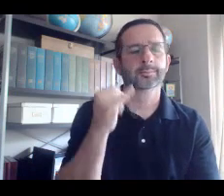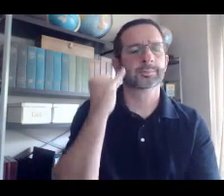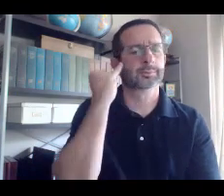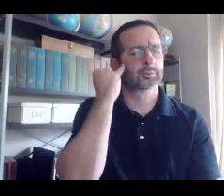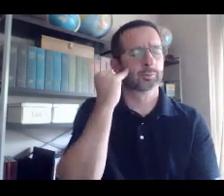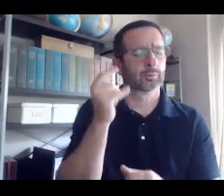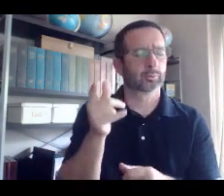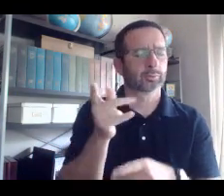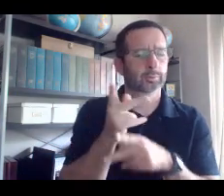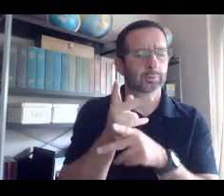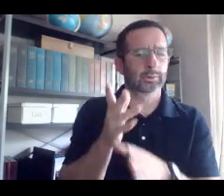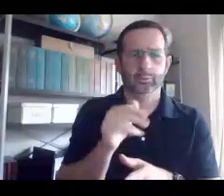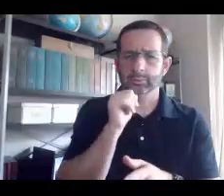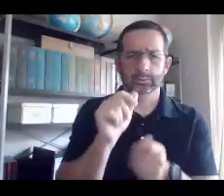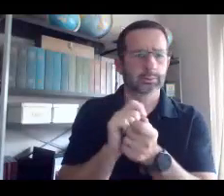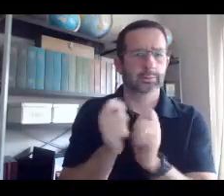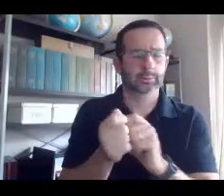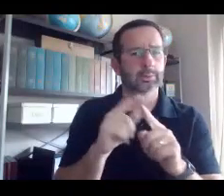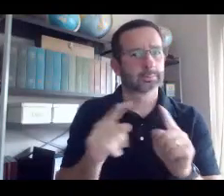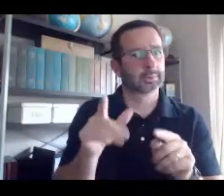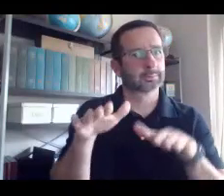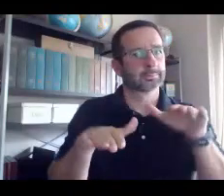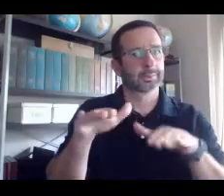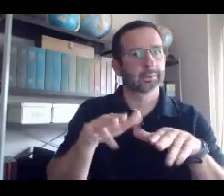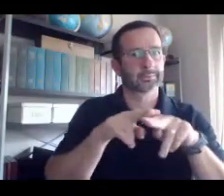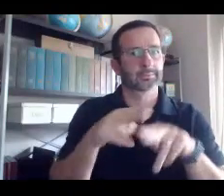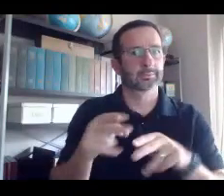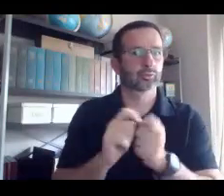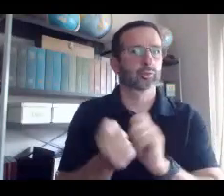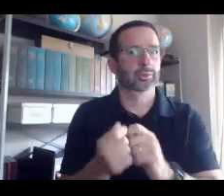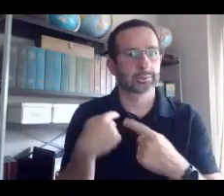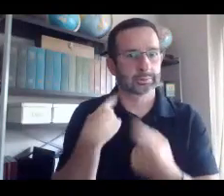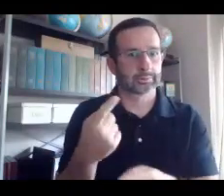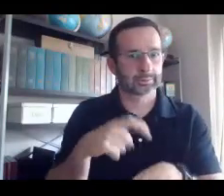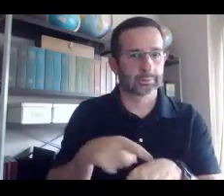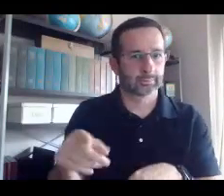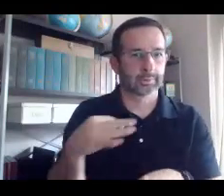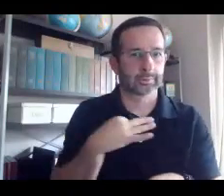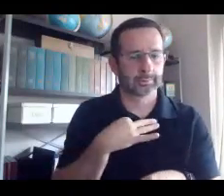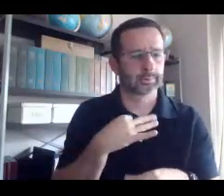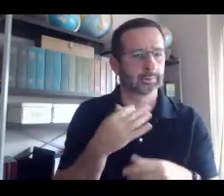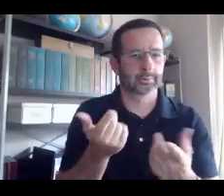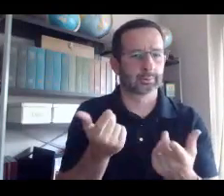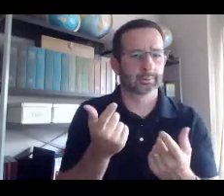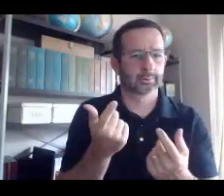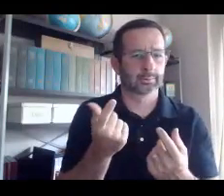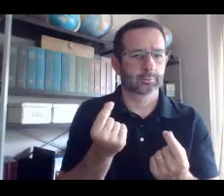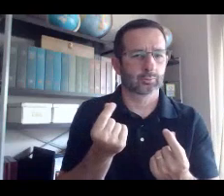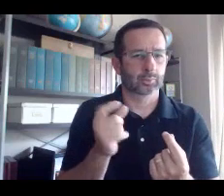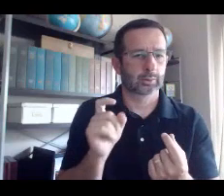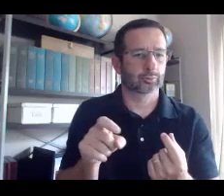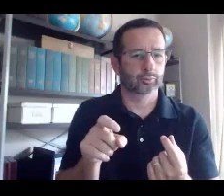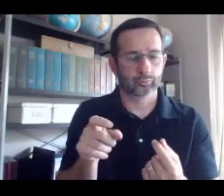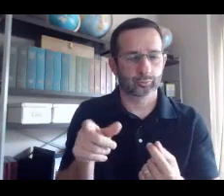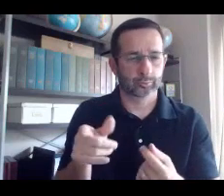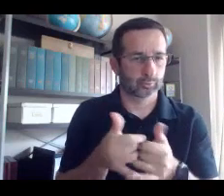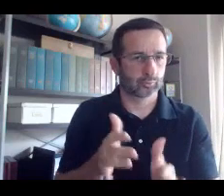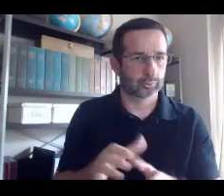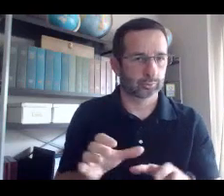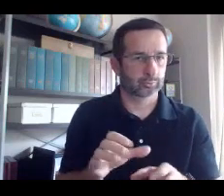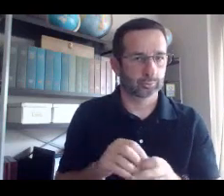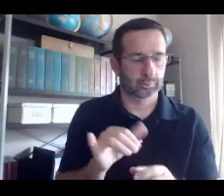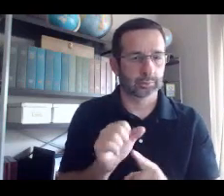Okay, thank you, Carla. What if the lender isn't changed? However, we have seen the balance reduce